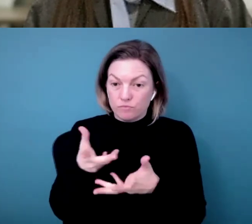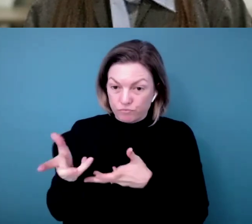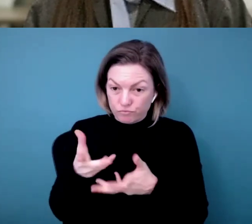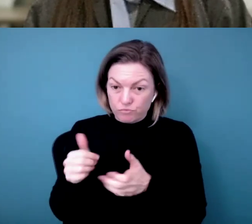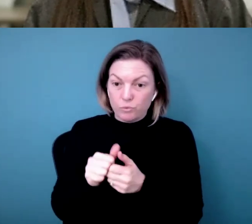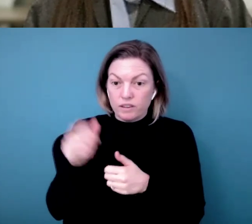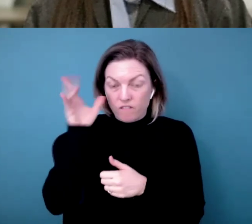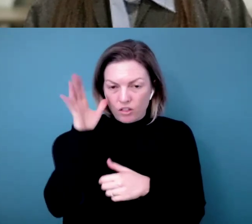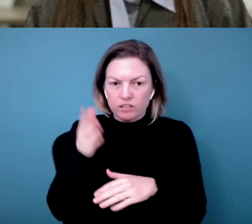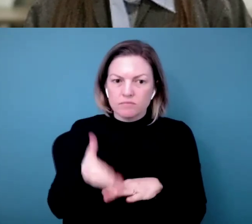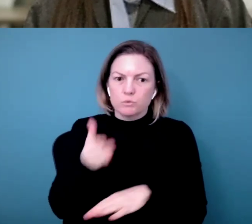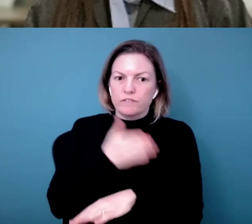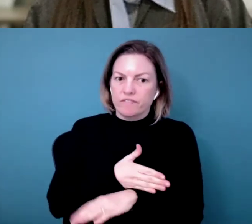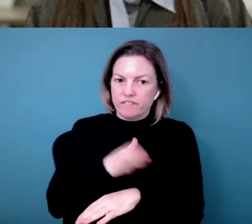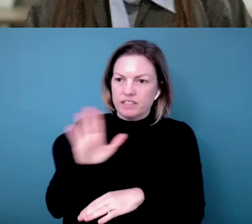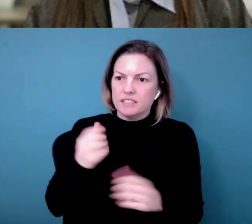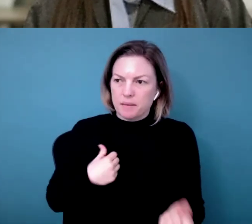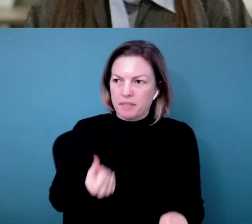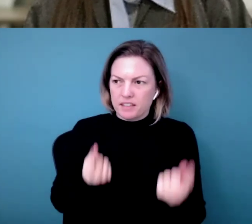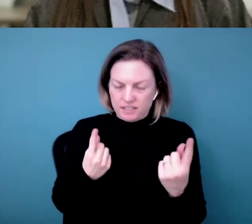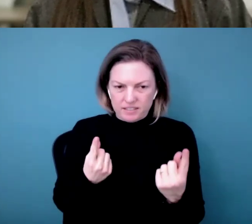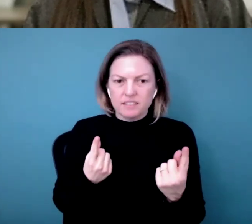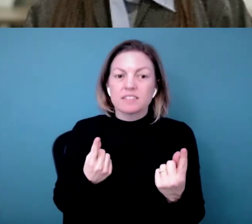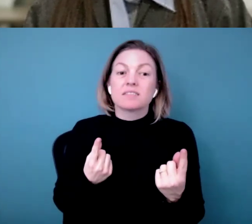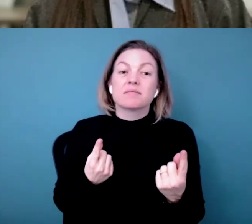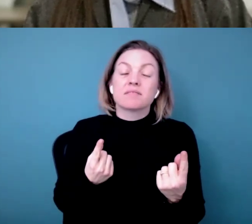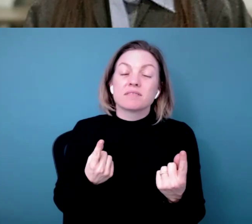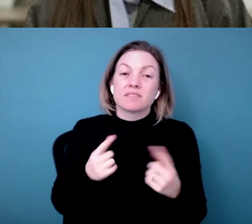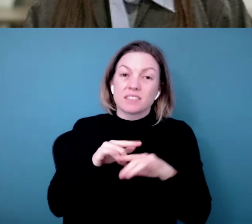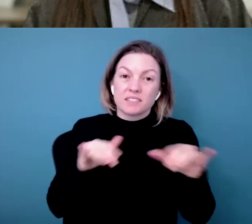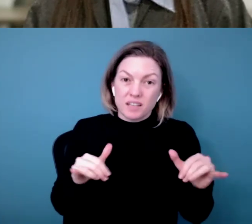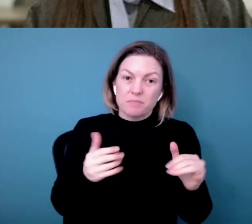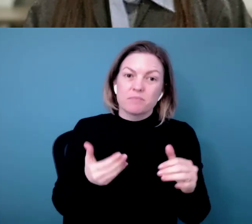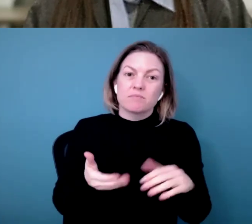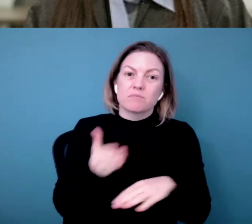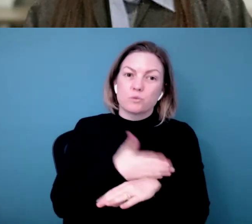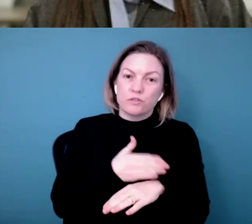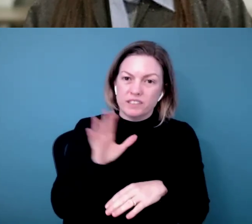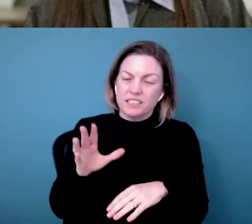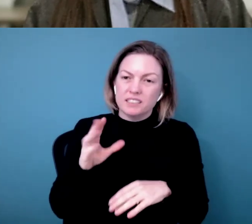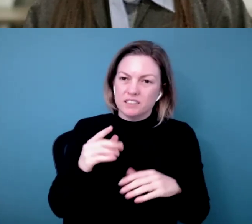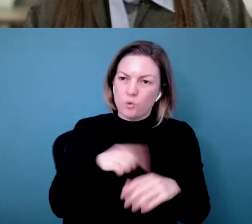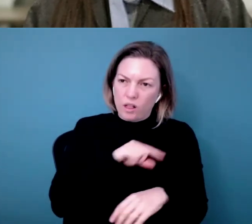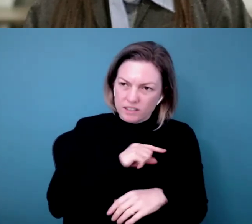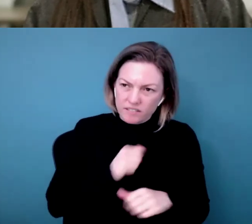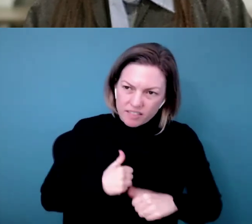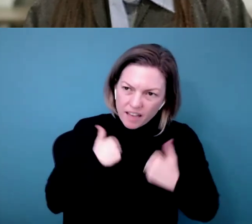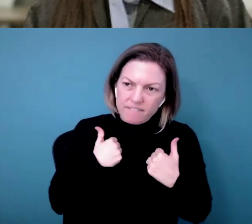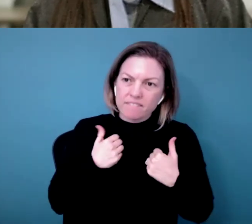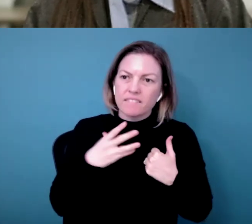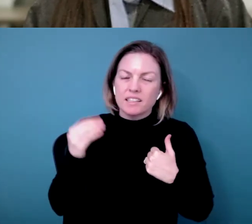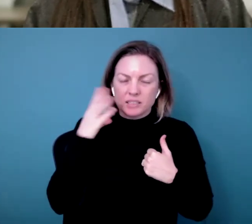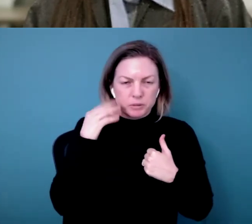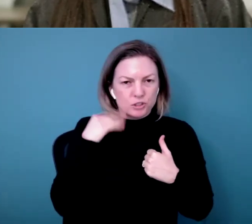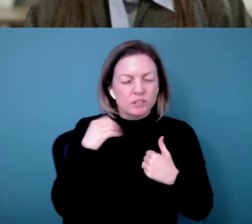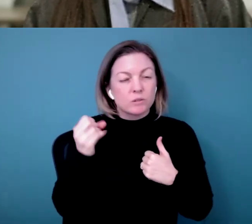his empathy and very likely enhanced the quality of his life and his caregiver experience. So I would like to recommend